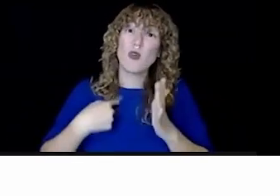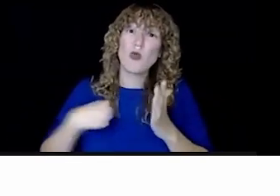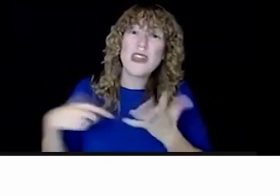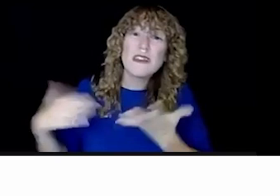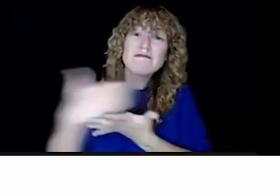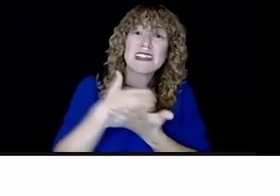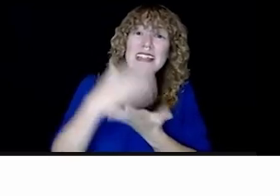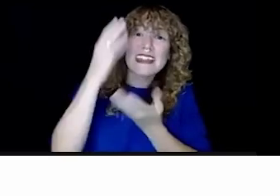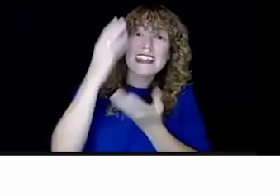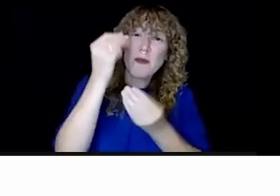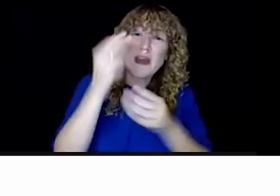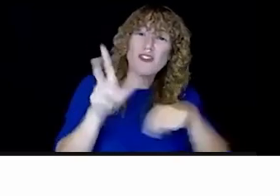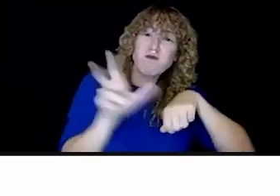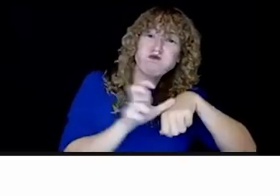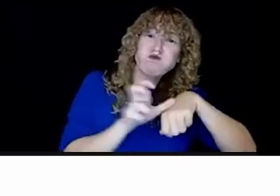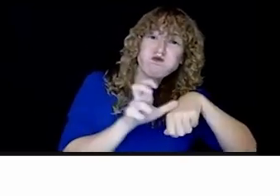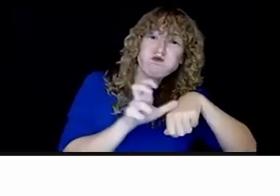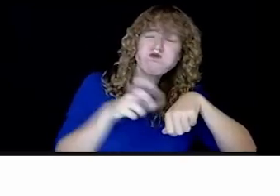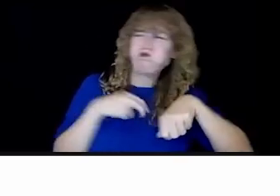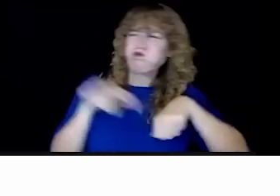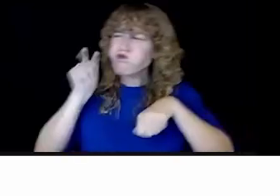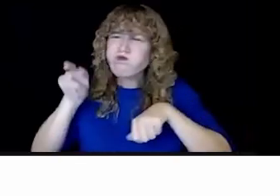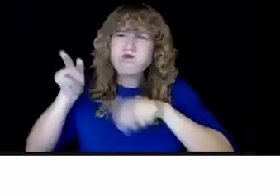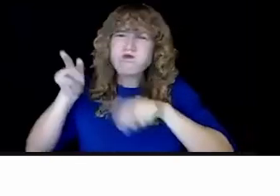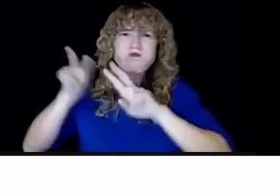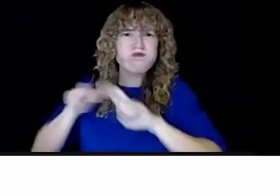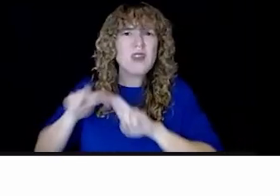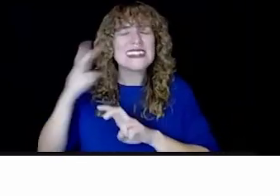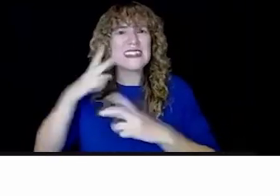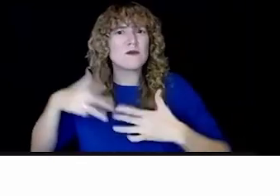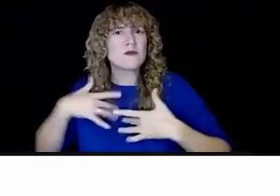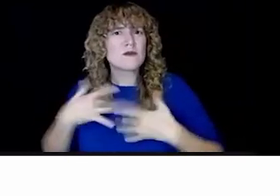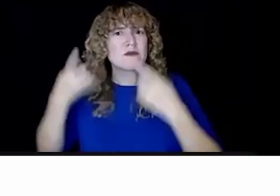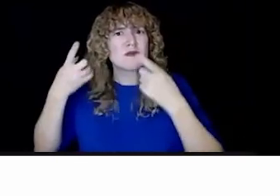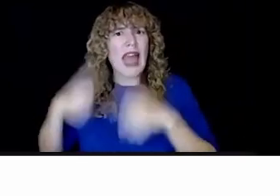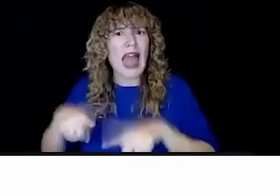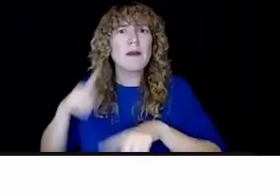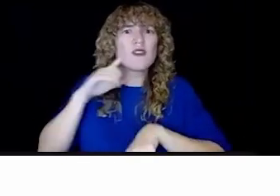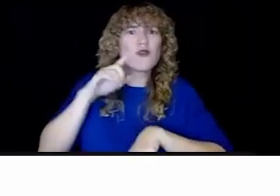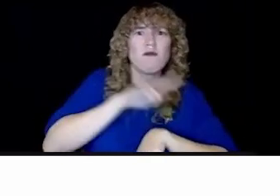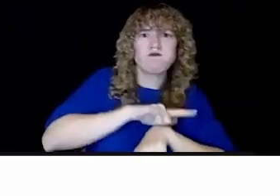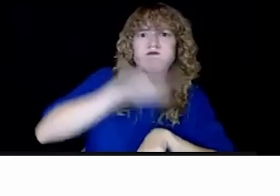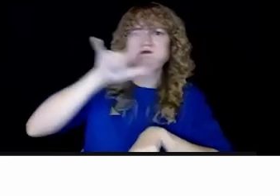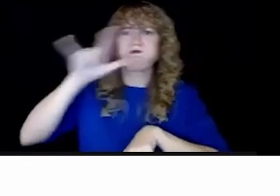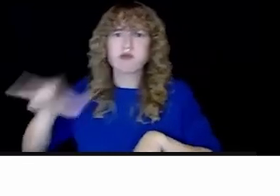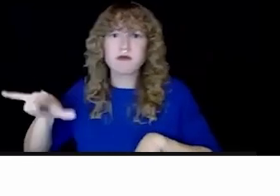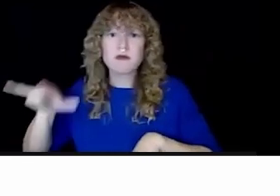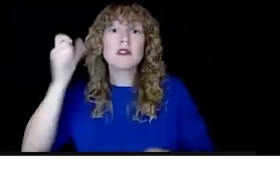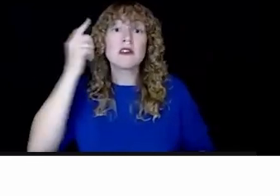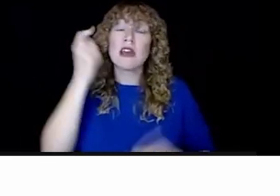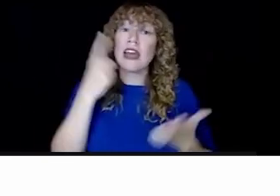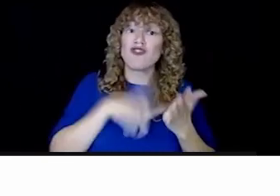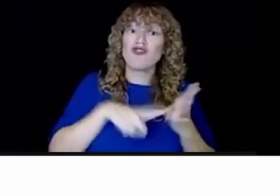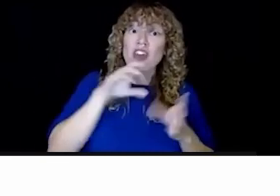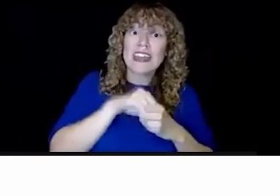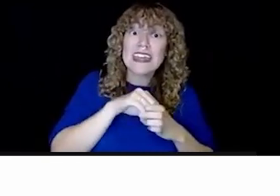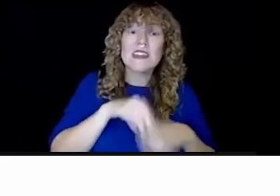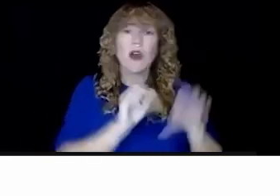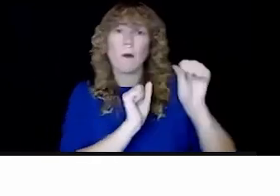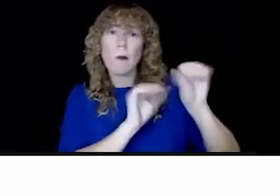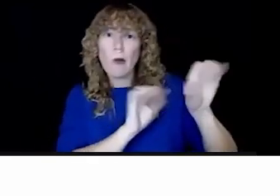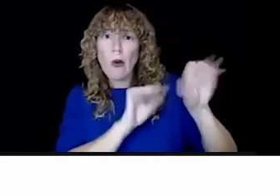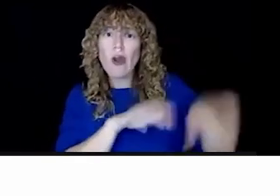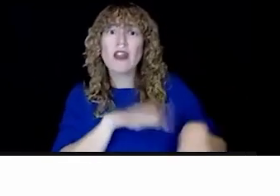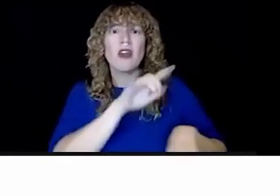and how they're handled throughout the entire journey, from check-in to boarding, during the flights, and through to the final